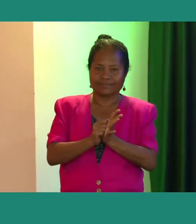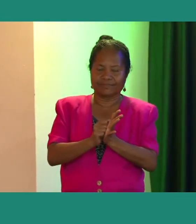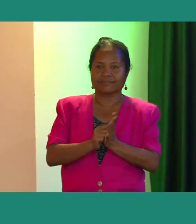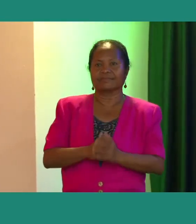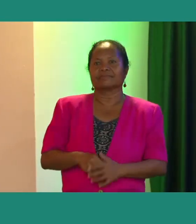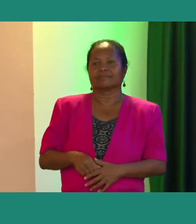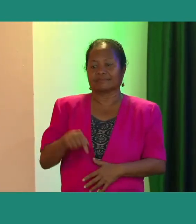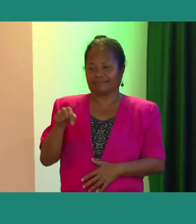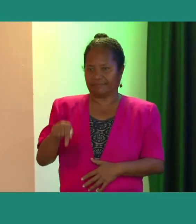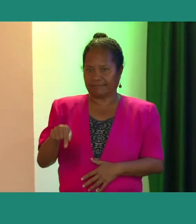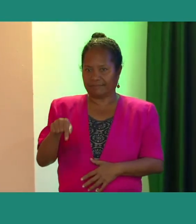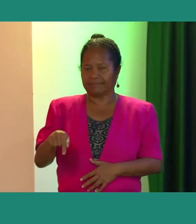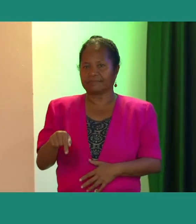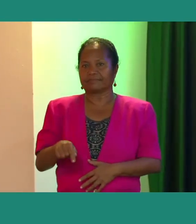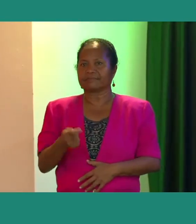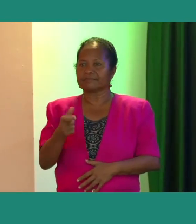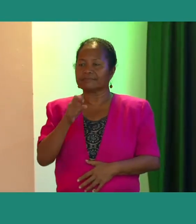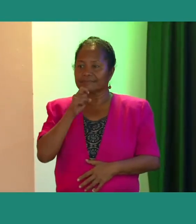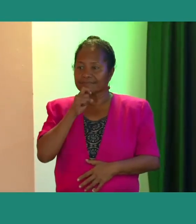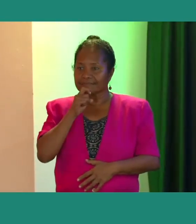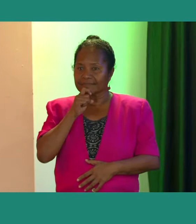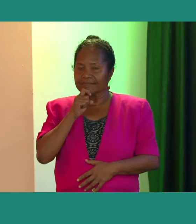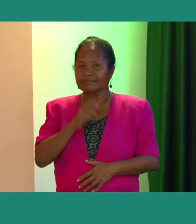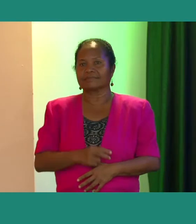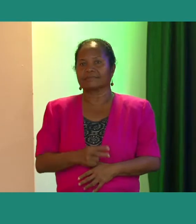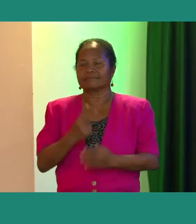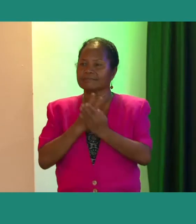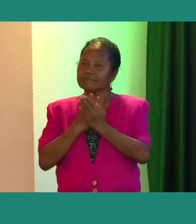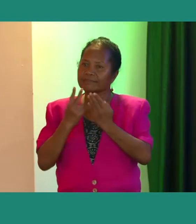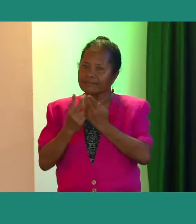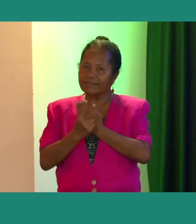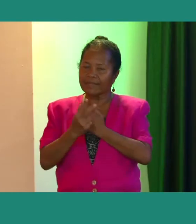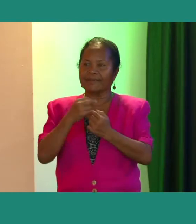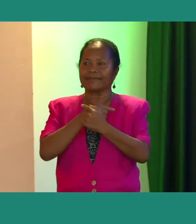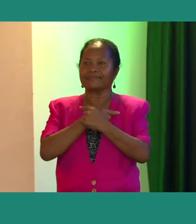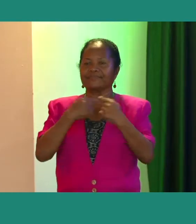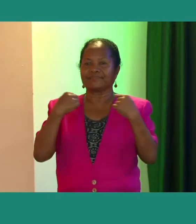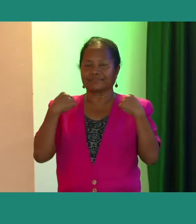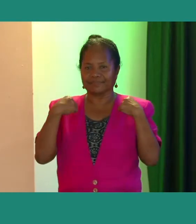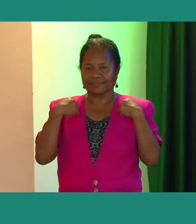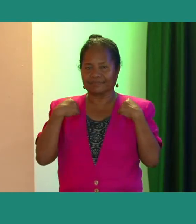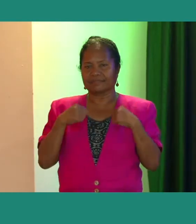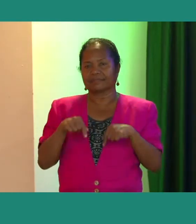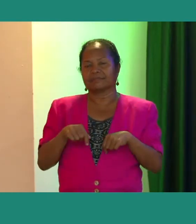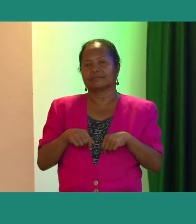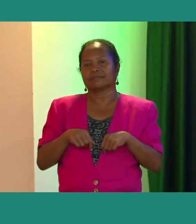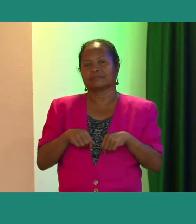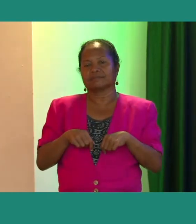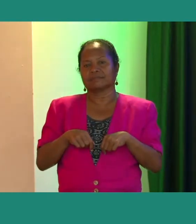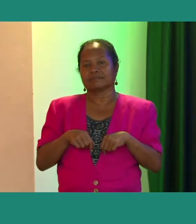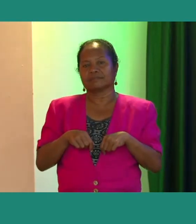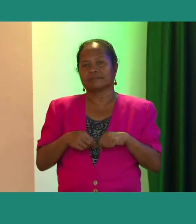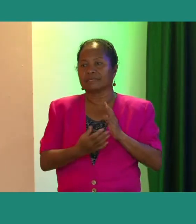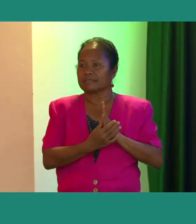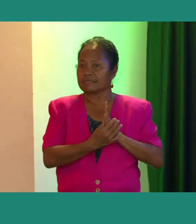So this session today, this afternoon, we are in the skills